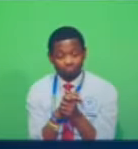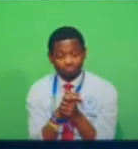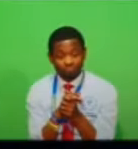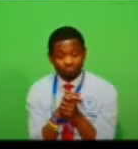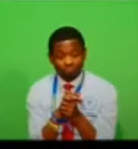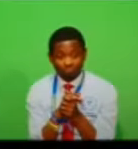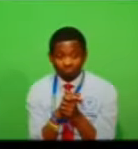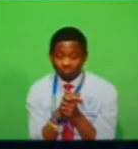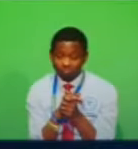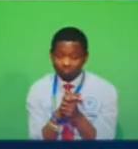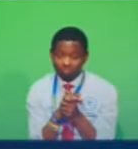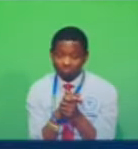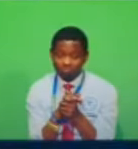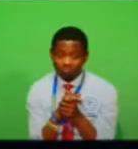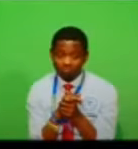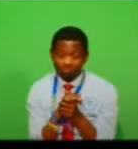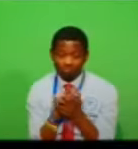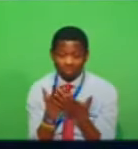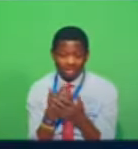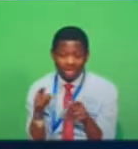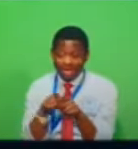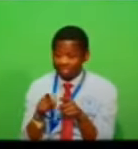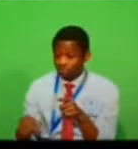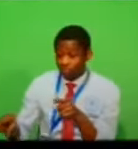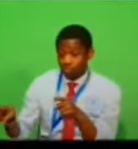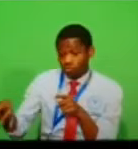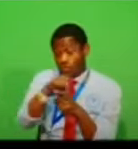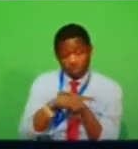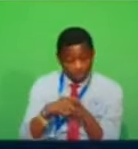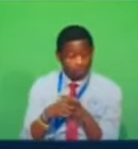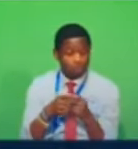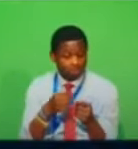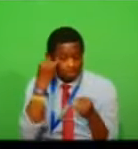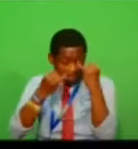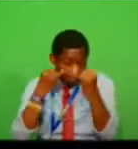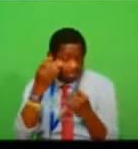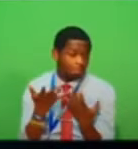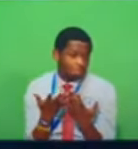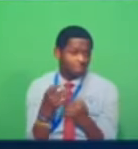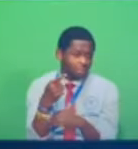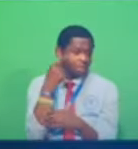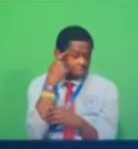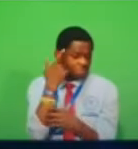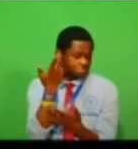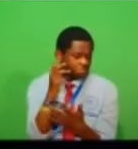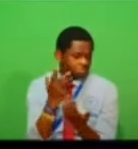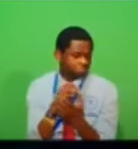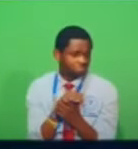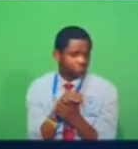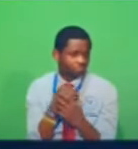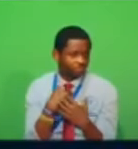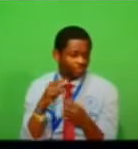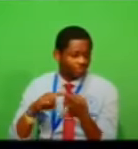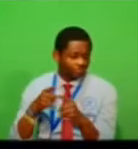here. But as everybody had their submission earlier on with their introductions, what I found that was a common thread was most of